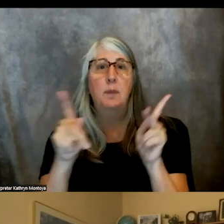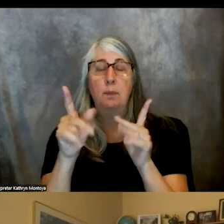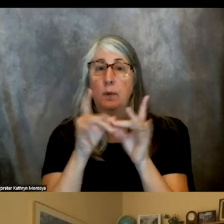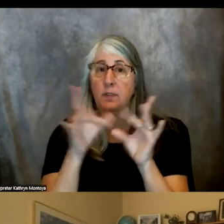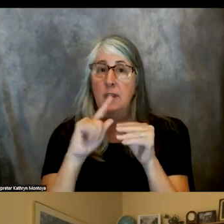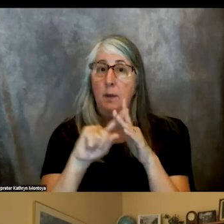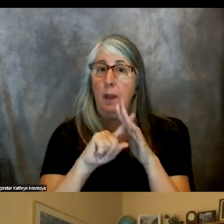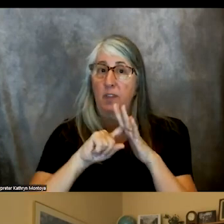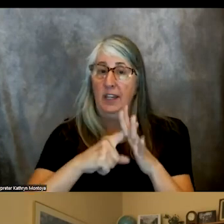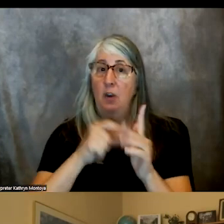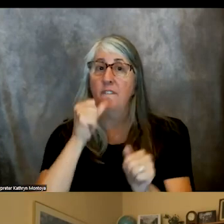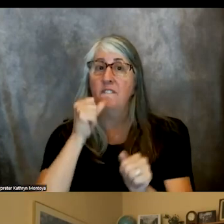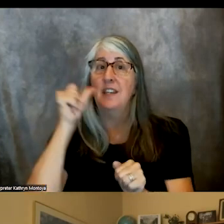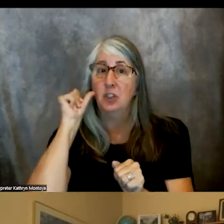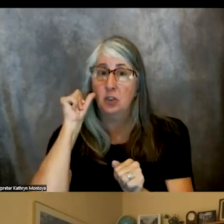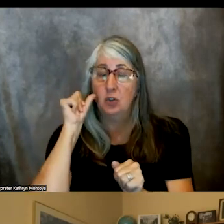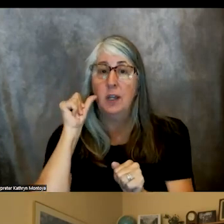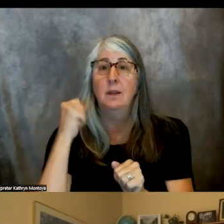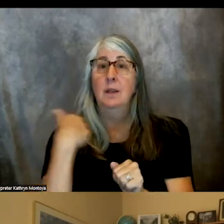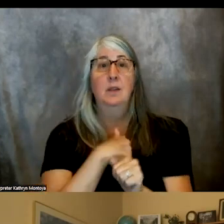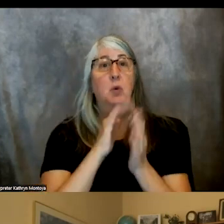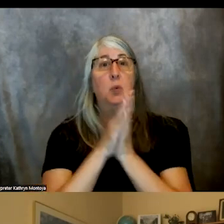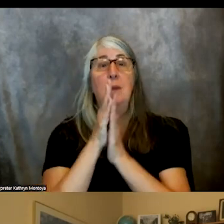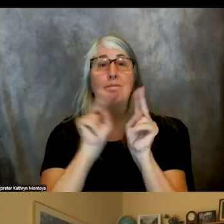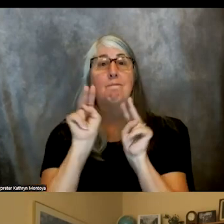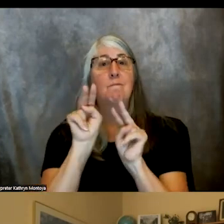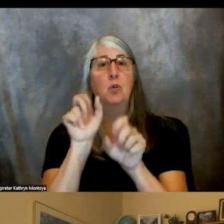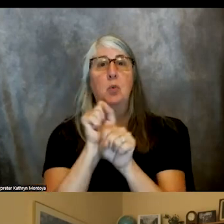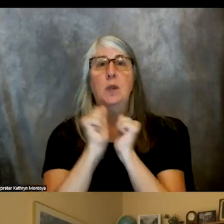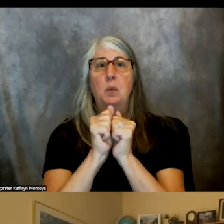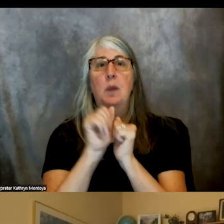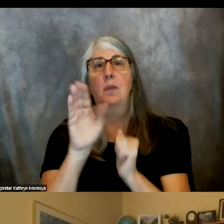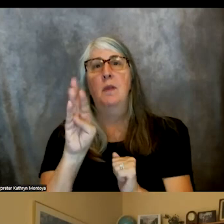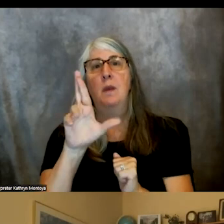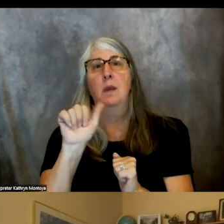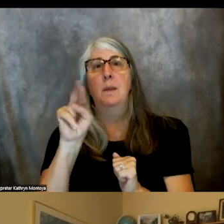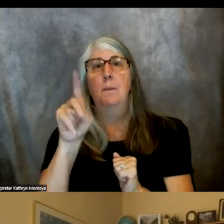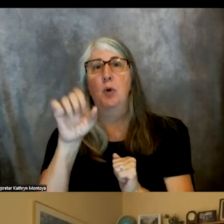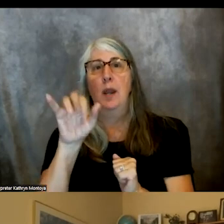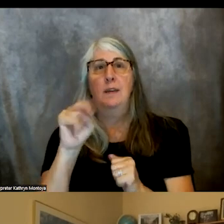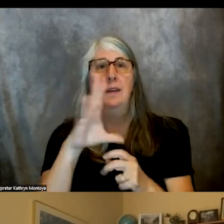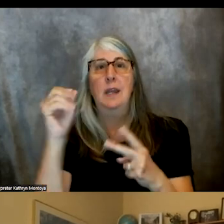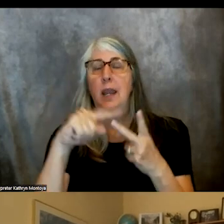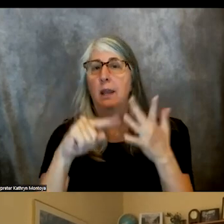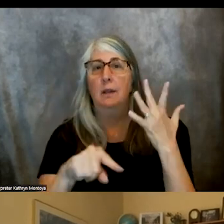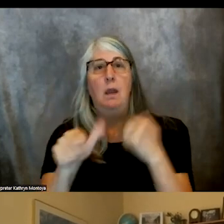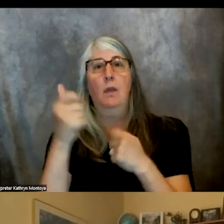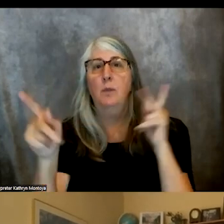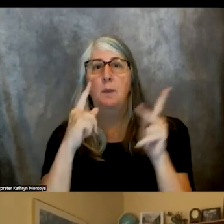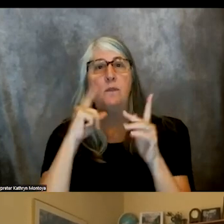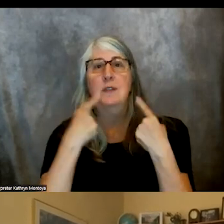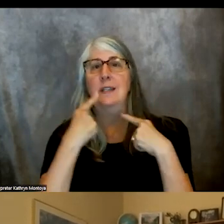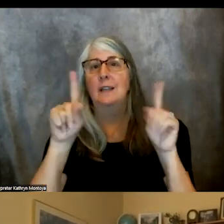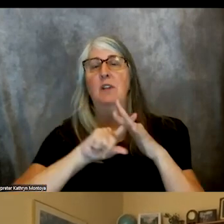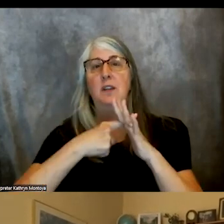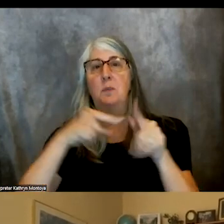yesterday. And we look forward to working with Brandon and others to successfully implement